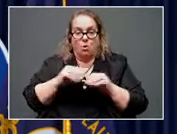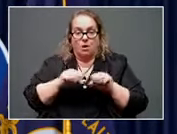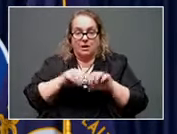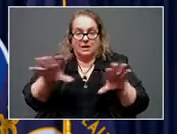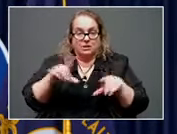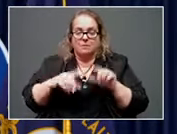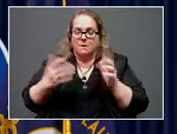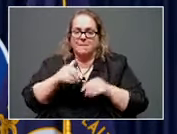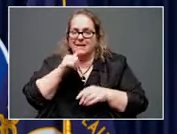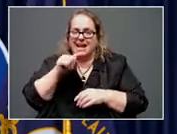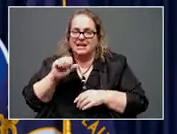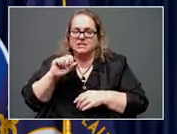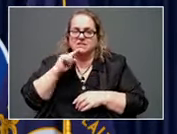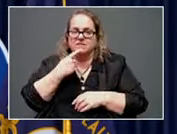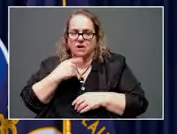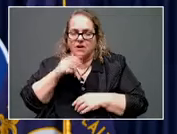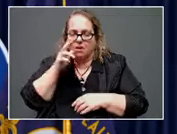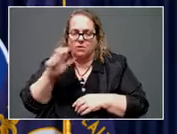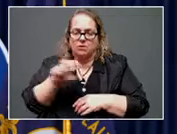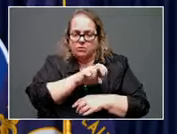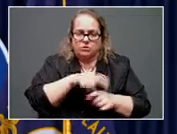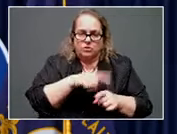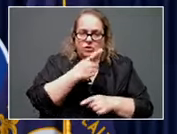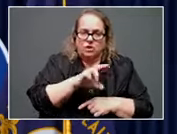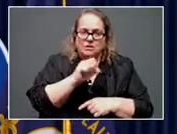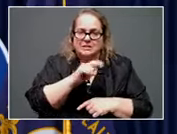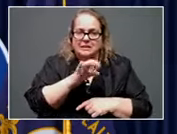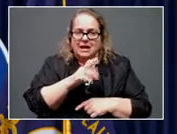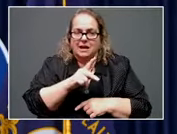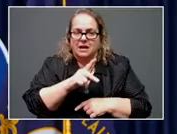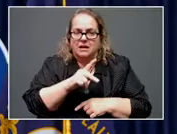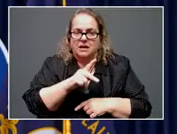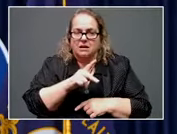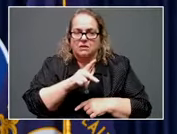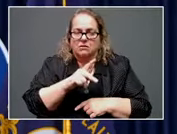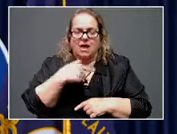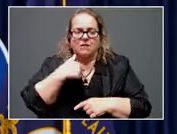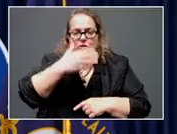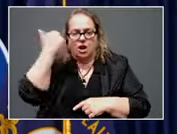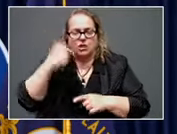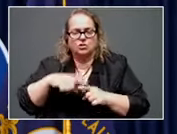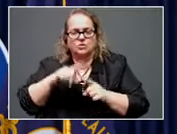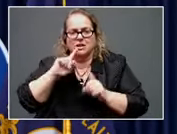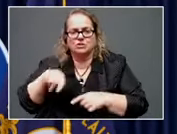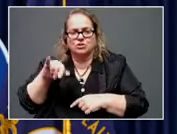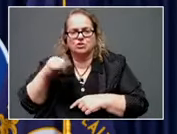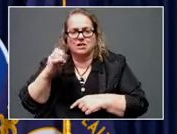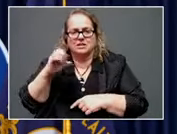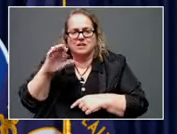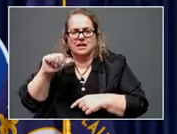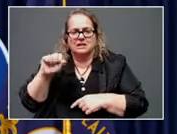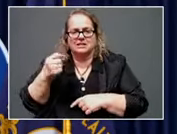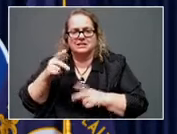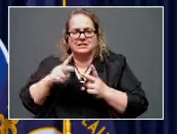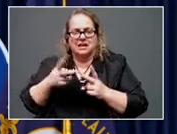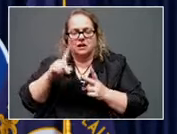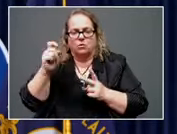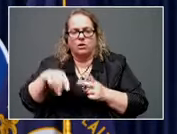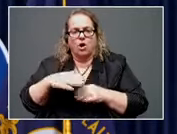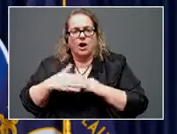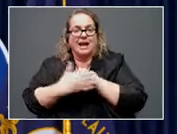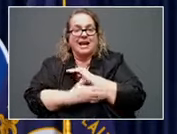Okay, I'll turn that over to Dr. Stack. I forgot to answer Jessica's second question on county compliance. We